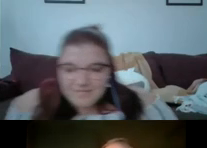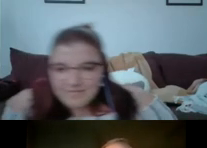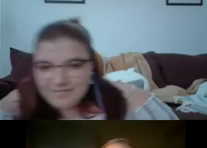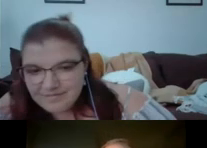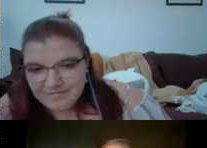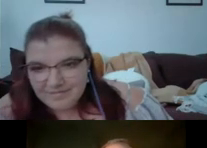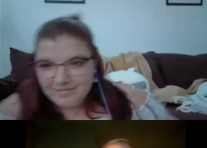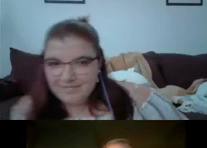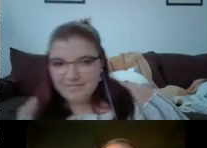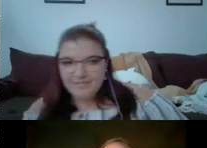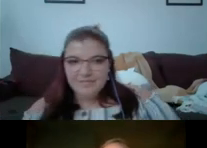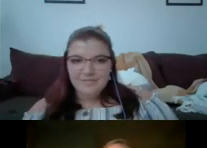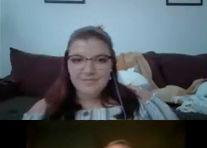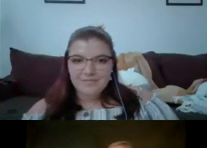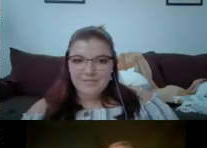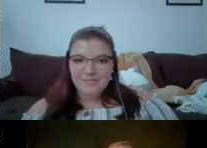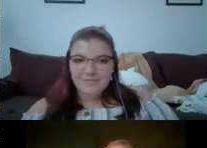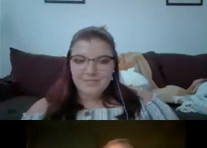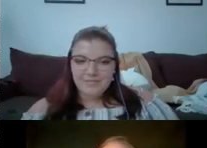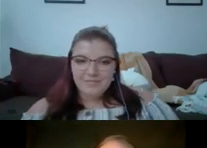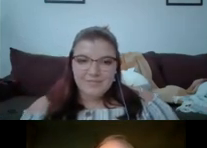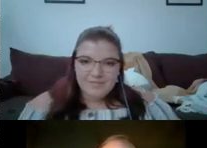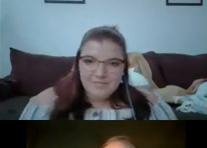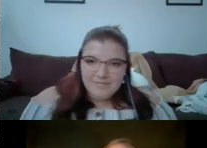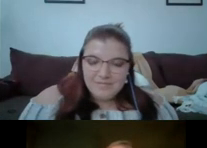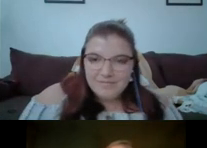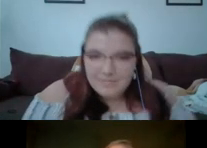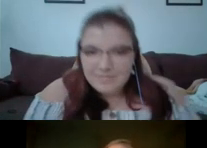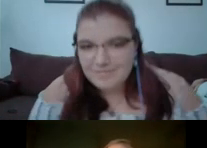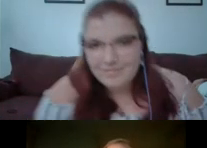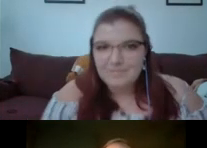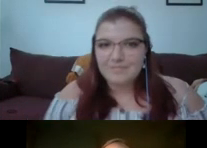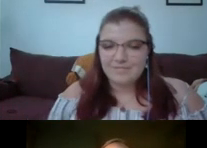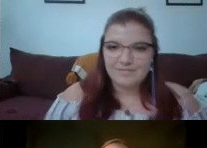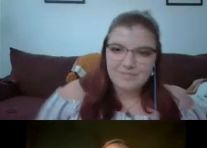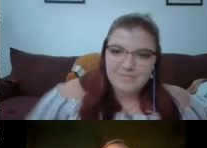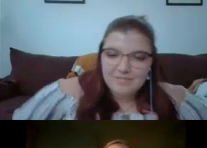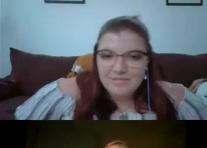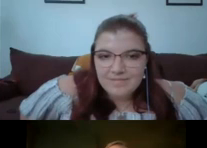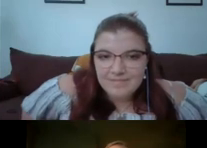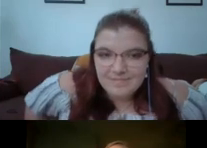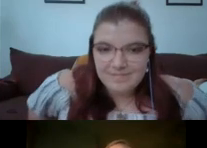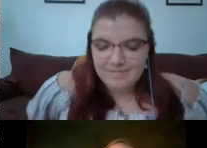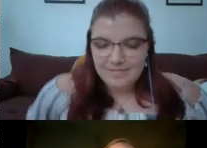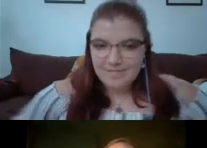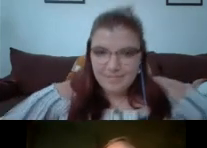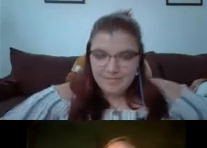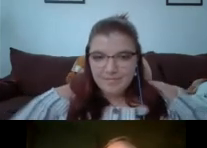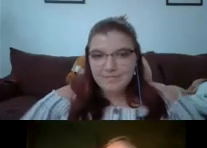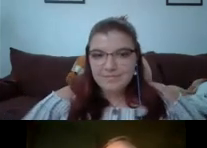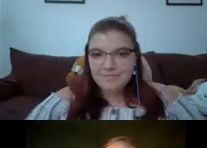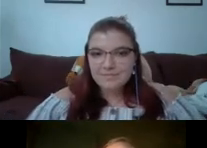biggest one was soccer. And this, believe it or not, is the national champion team